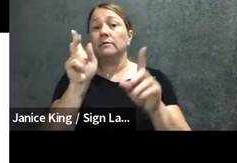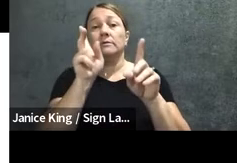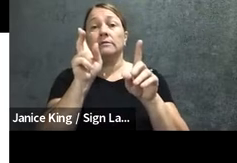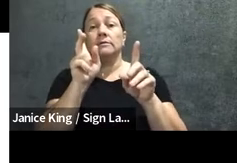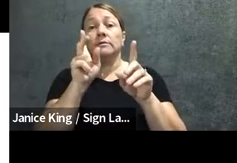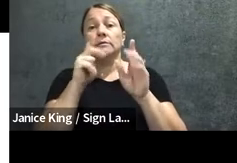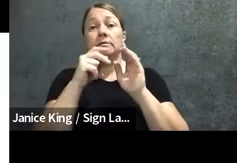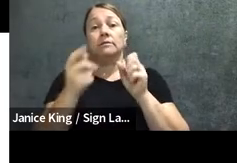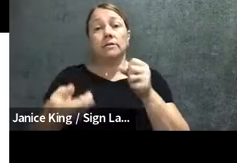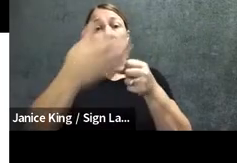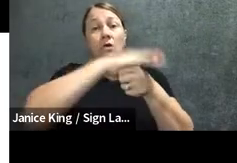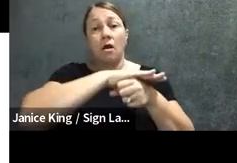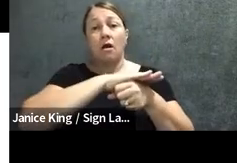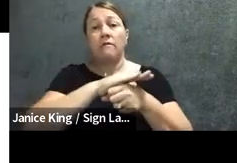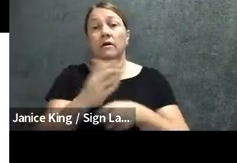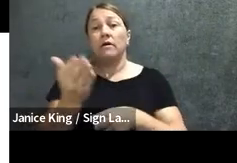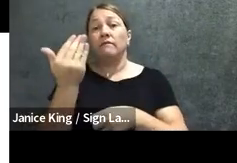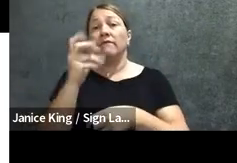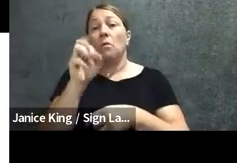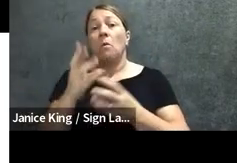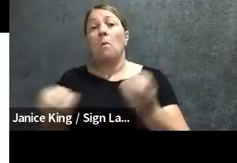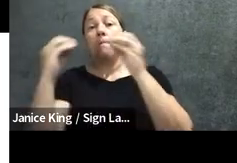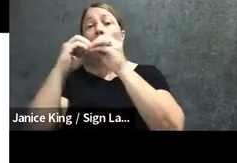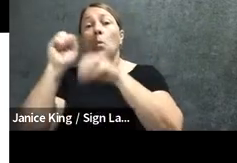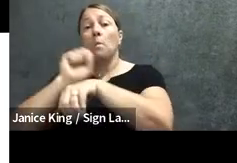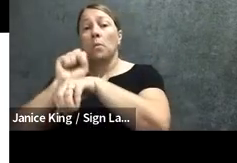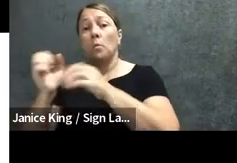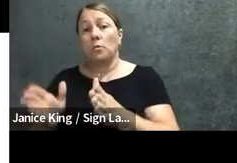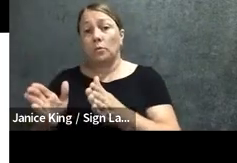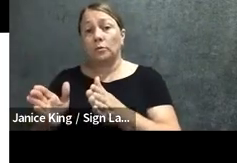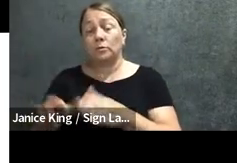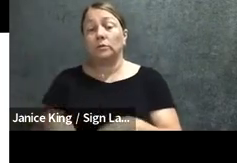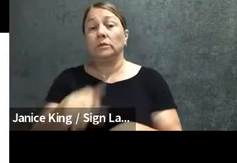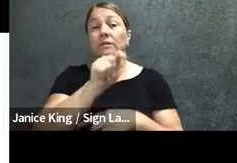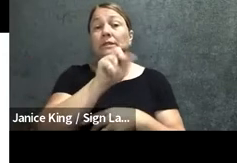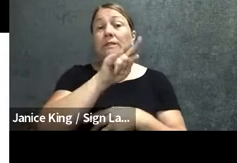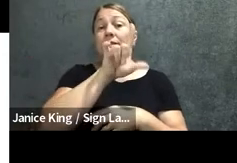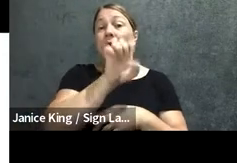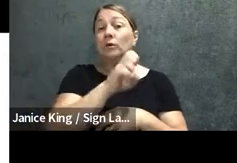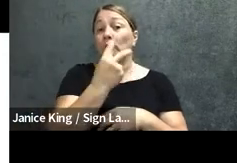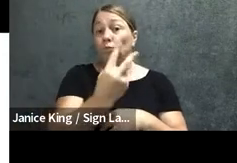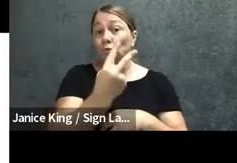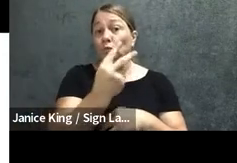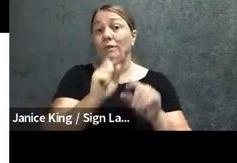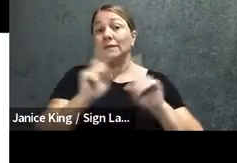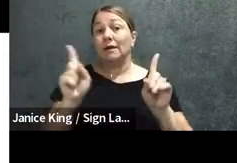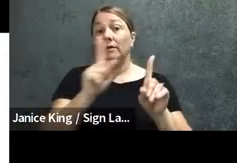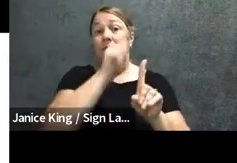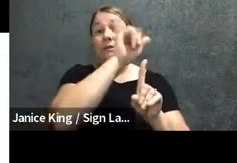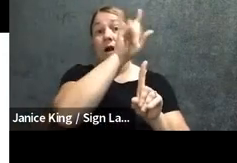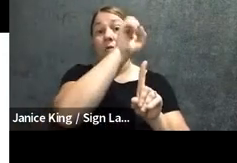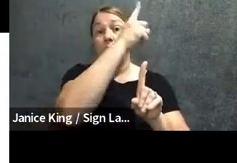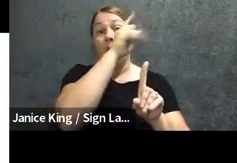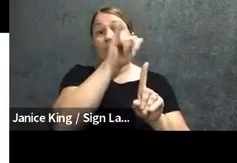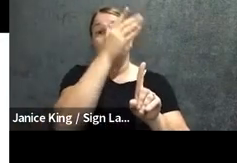employees. Title II of the ADA applies to all state and local governments. As I mentioned before, Section